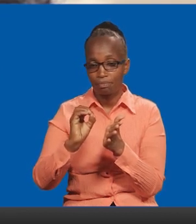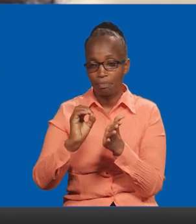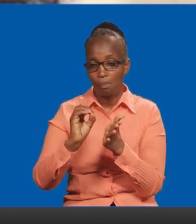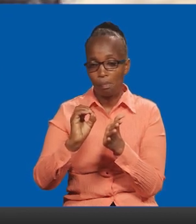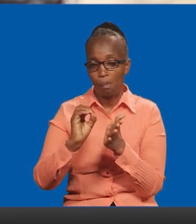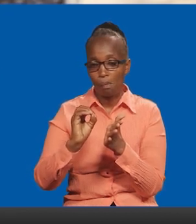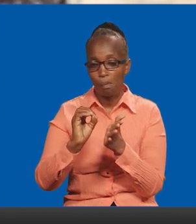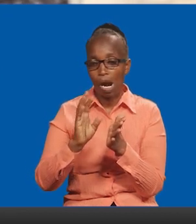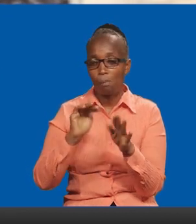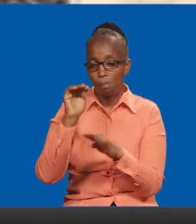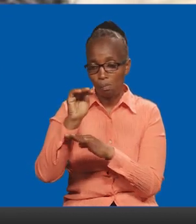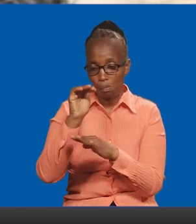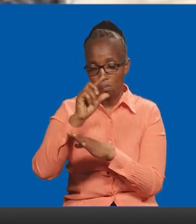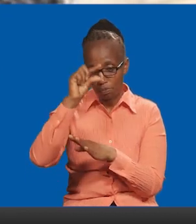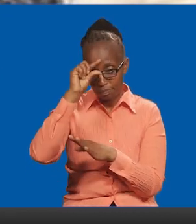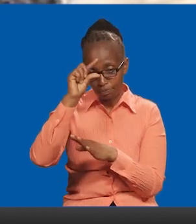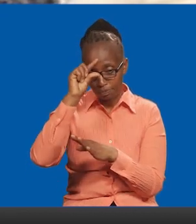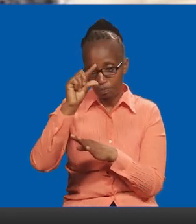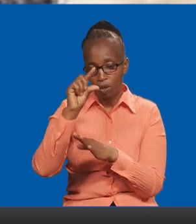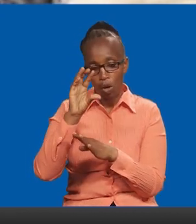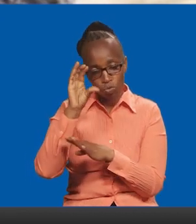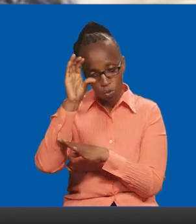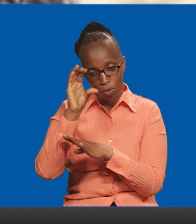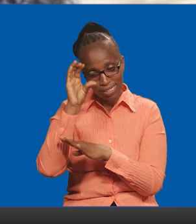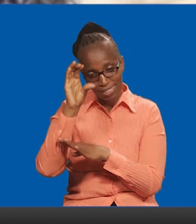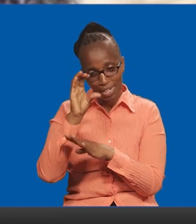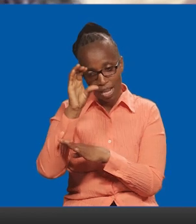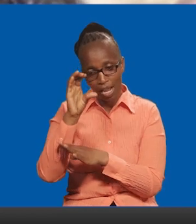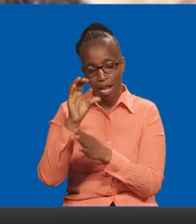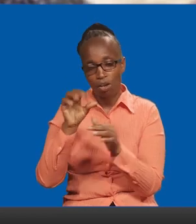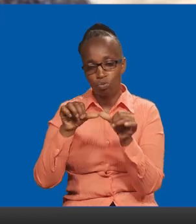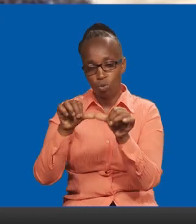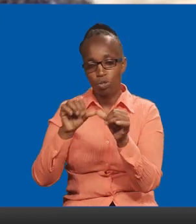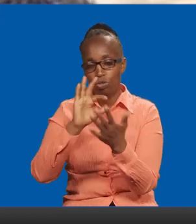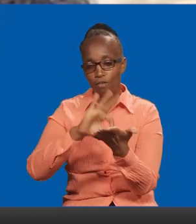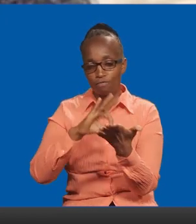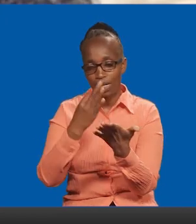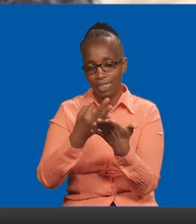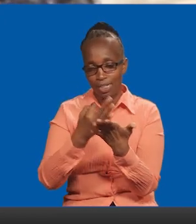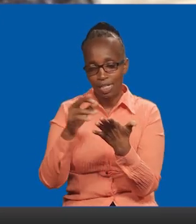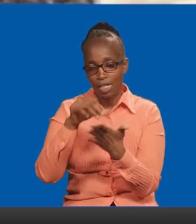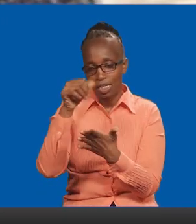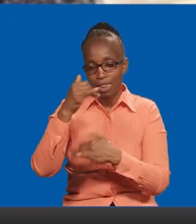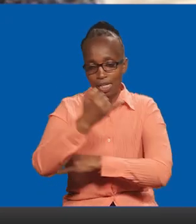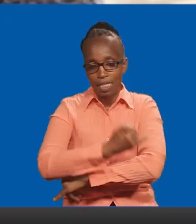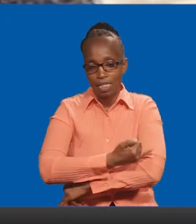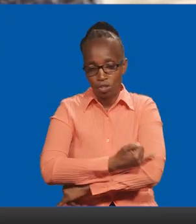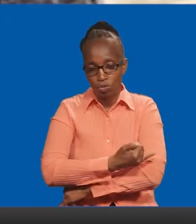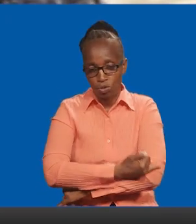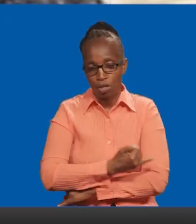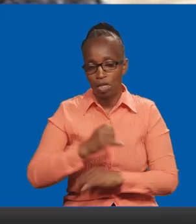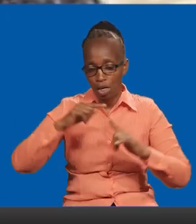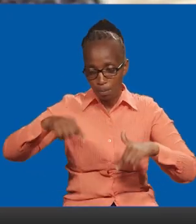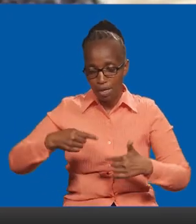hana jembe, and you expect the results. So I'm appealing to the government at least to reconsider to fund the adult and